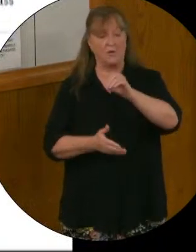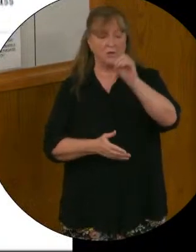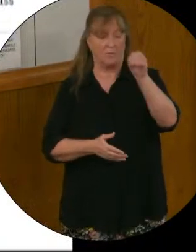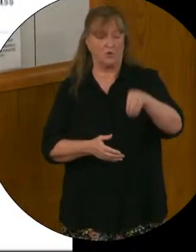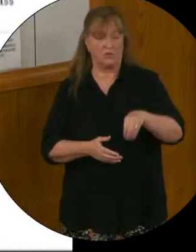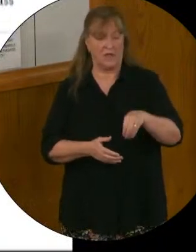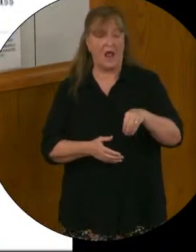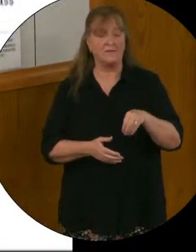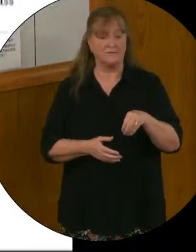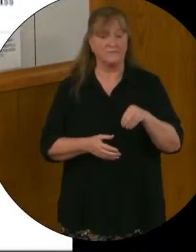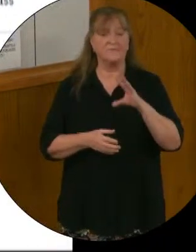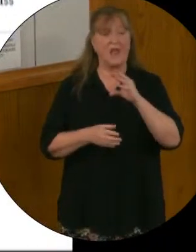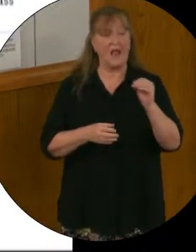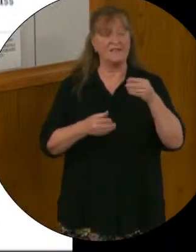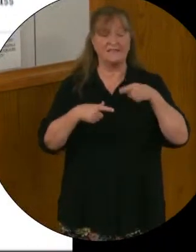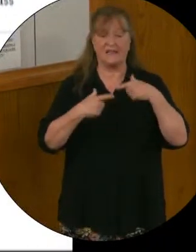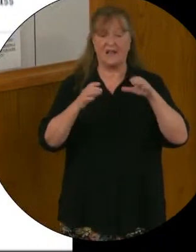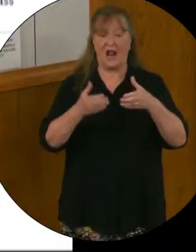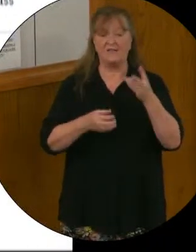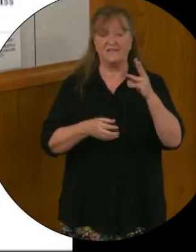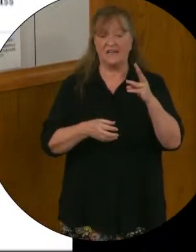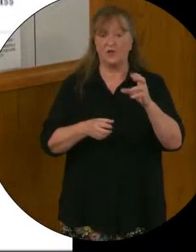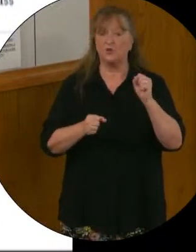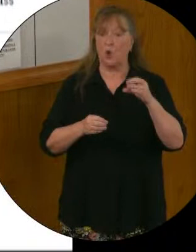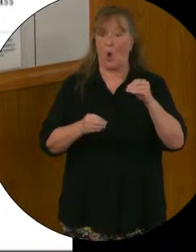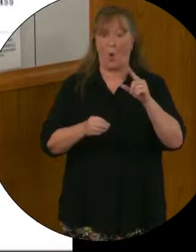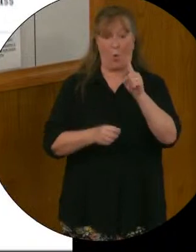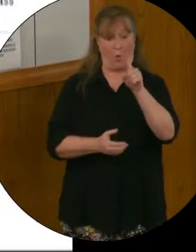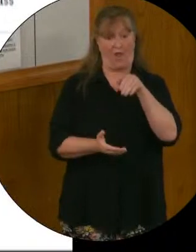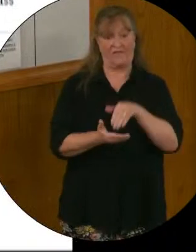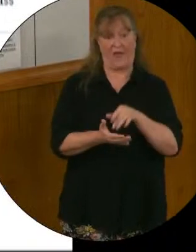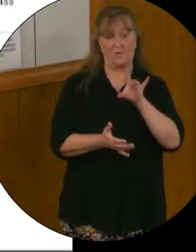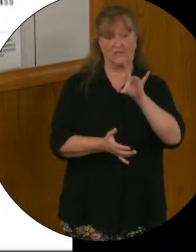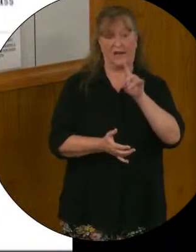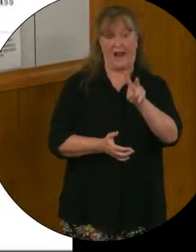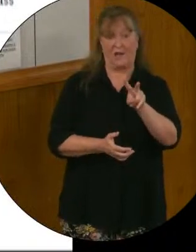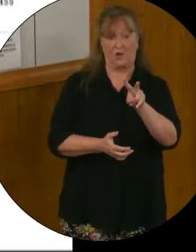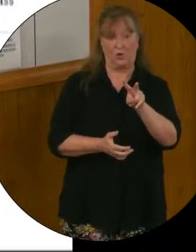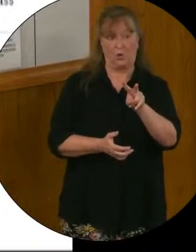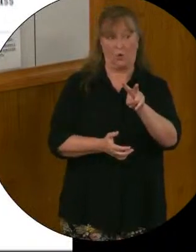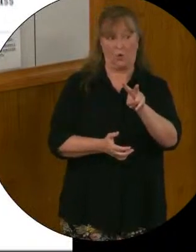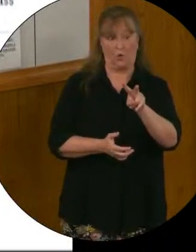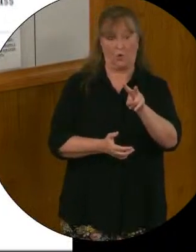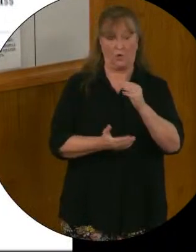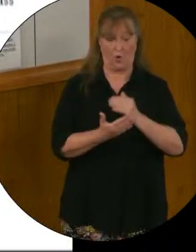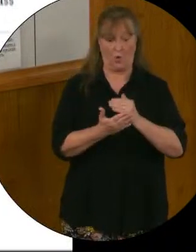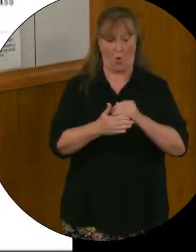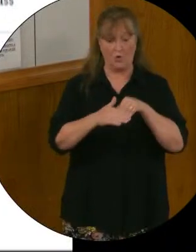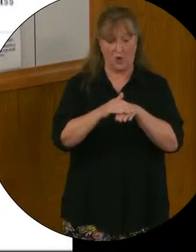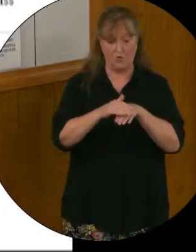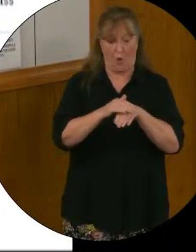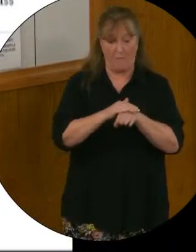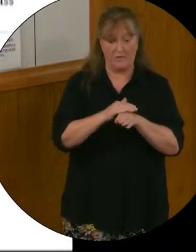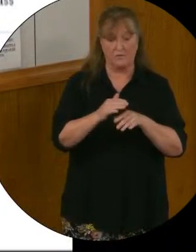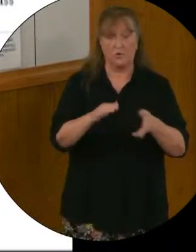since the class of 2016. So we went from 1,082 course enrollments to over